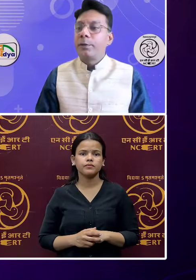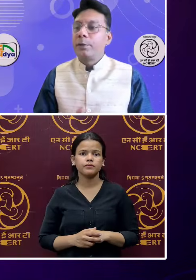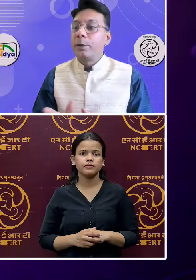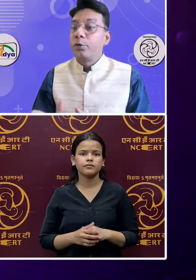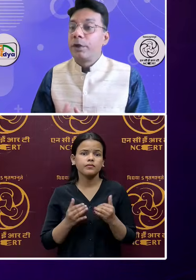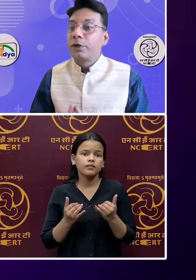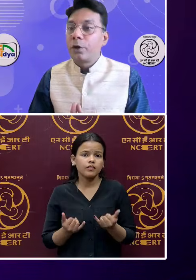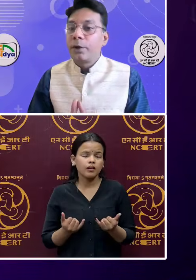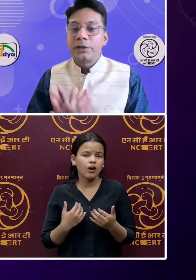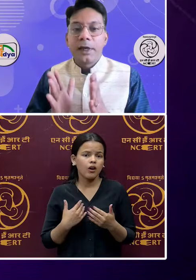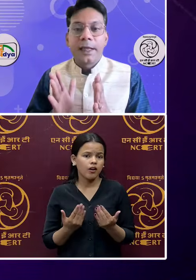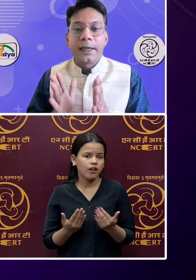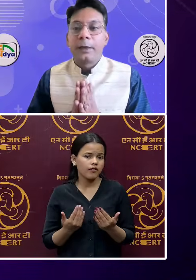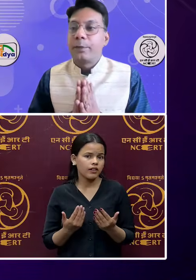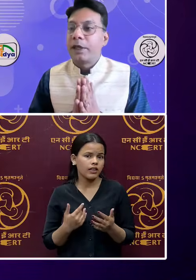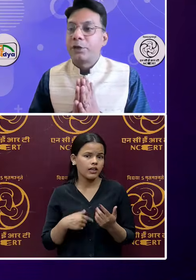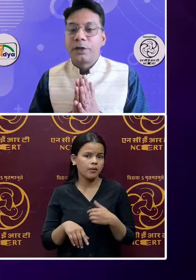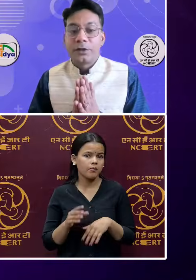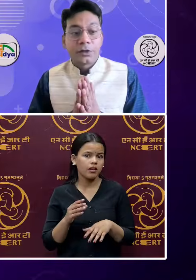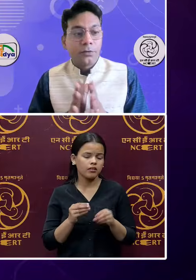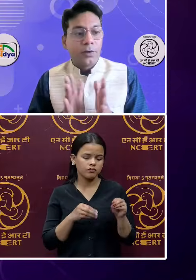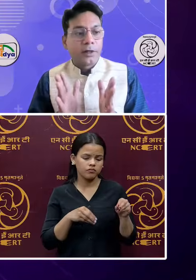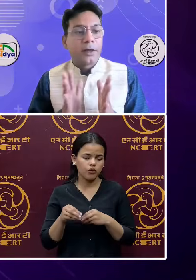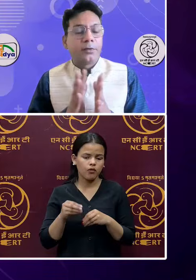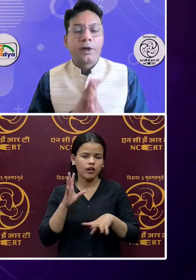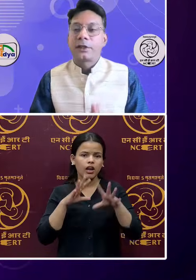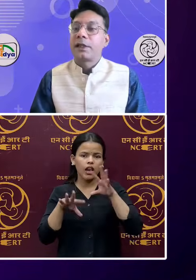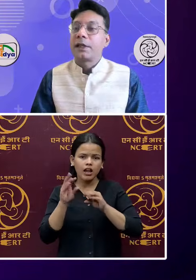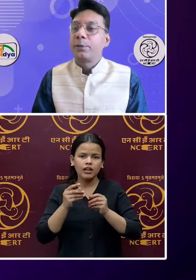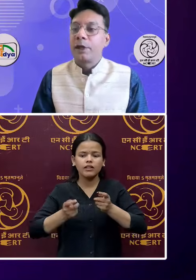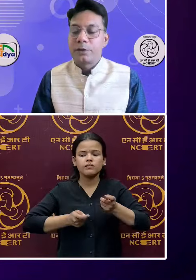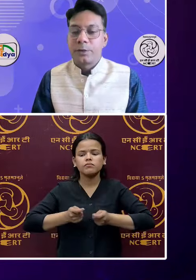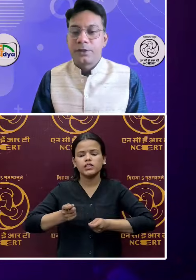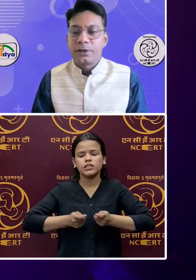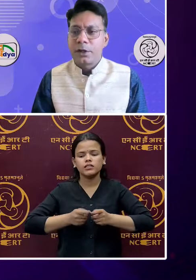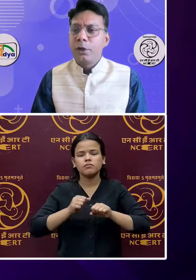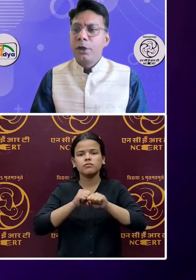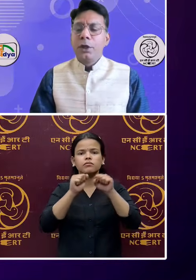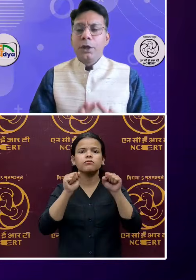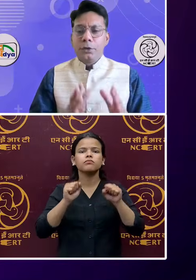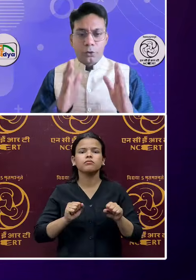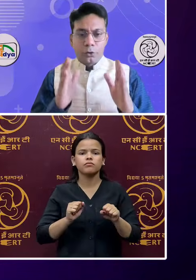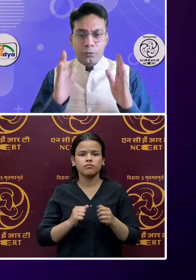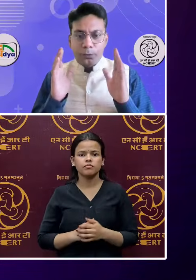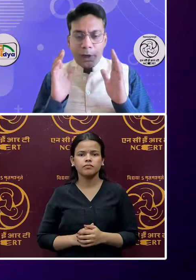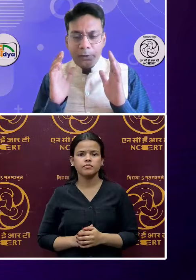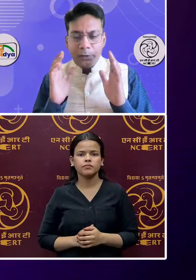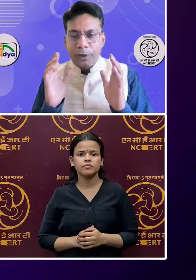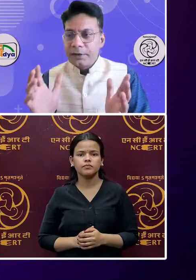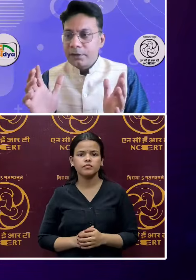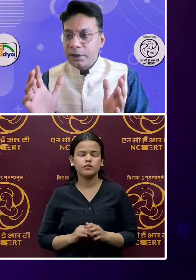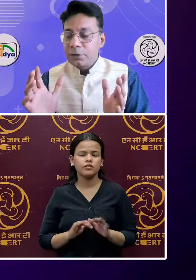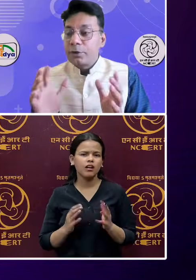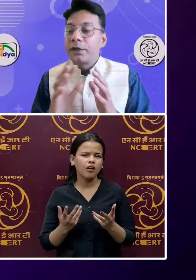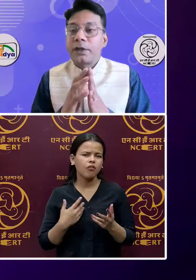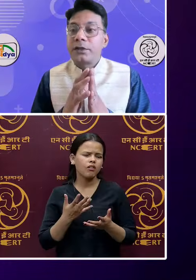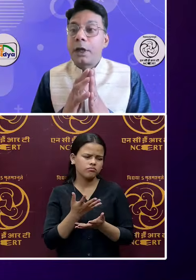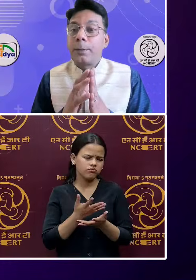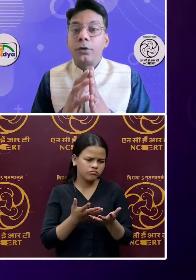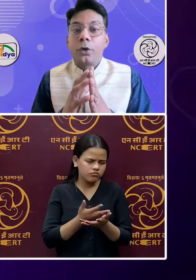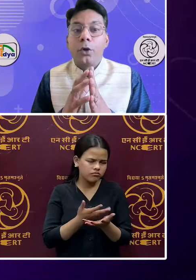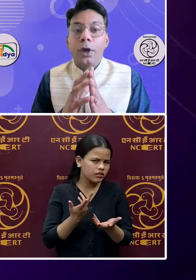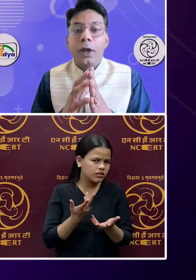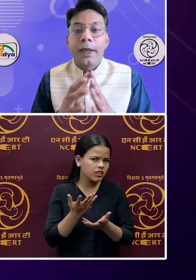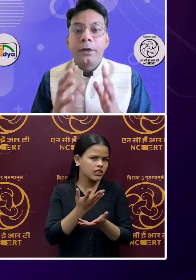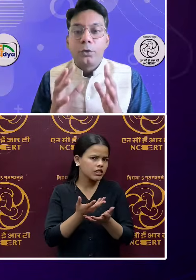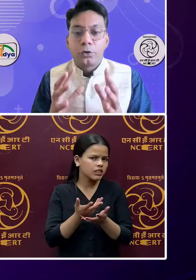Now we will be moving towards learning management system. What is learning management system? So what we discussed